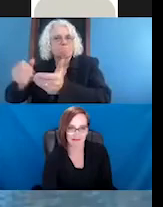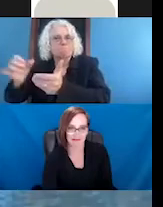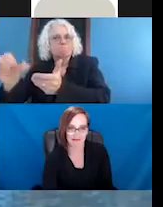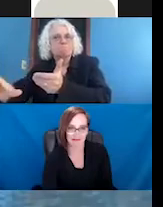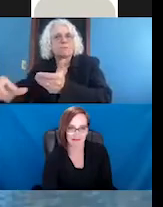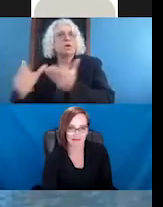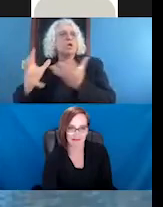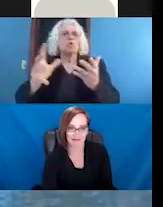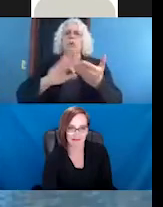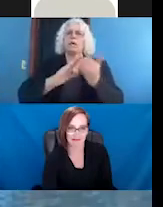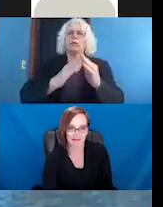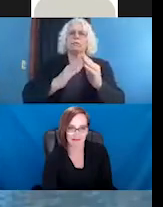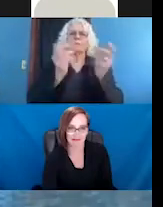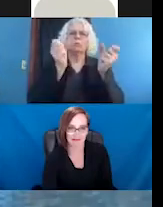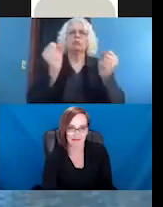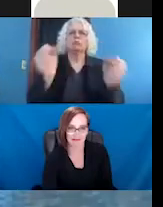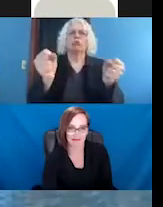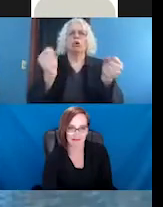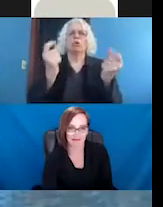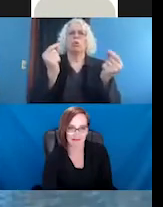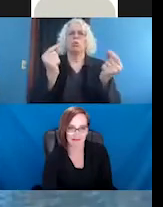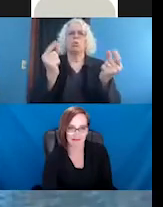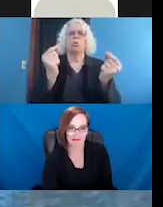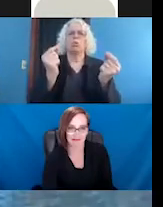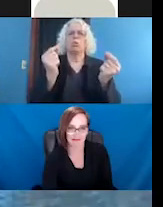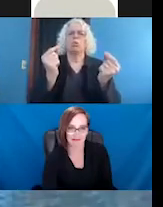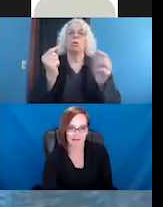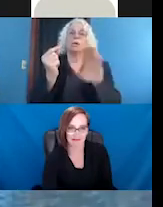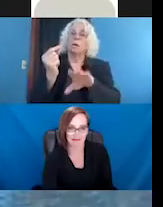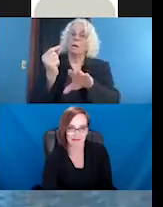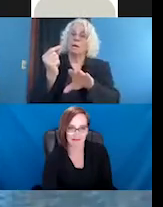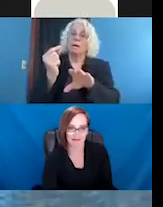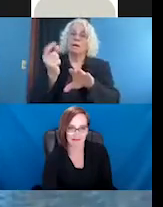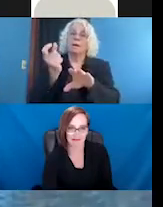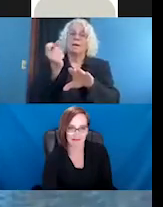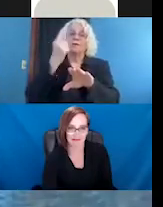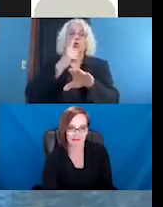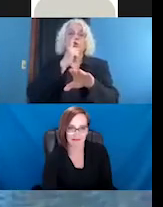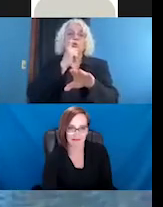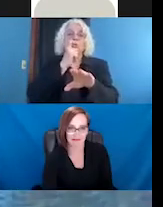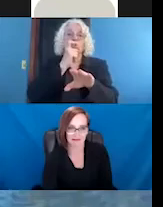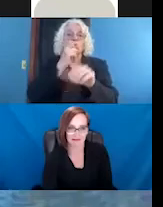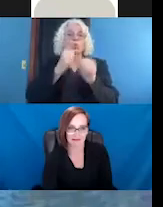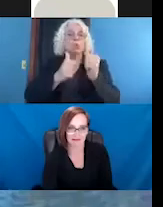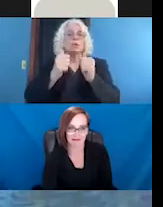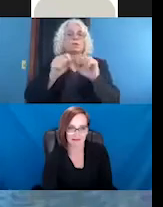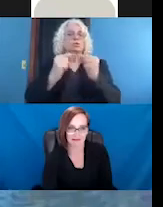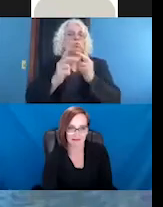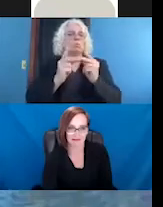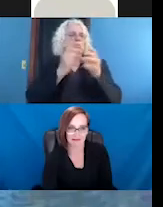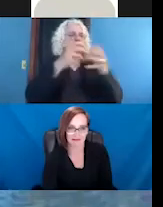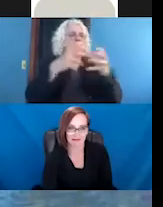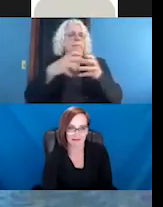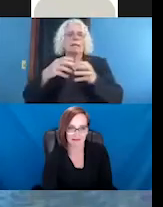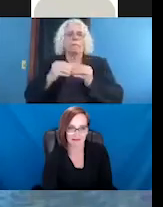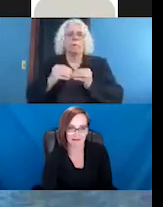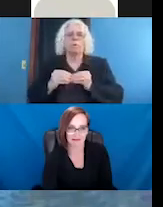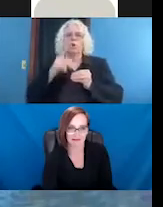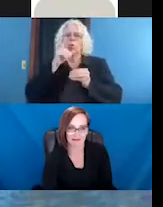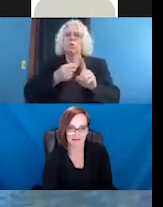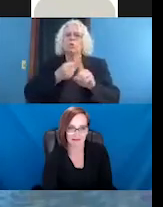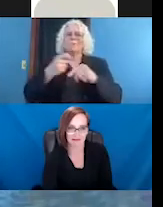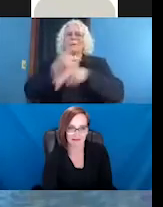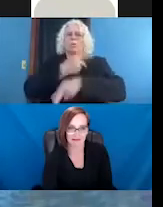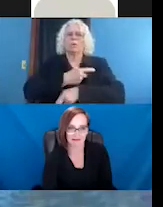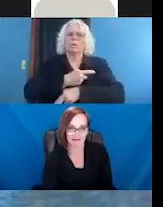to be strong, we need to accelerate, particularly when you look at the growing population you look at who's impacted by disparities, we need